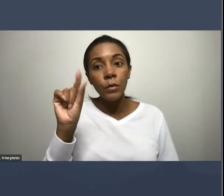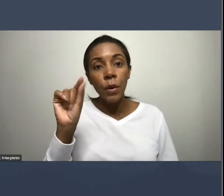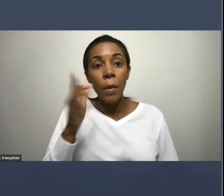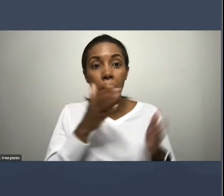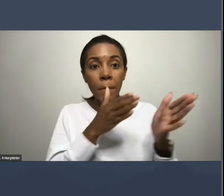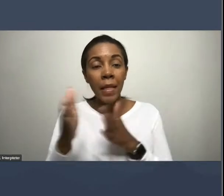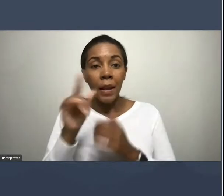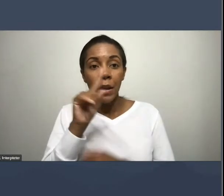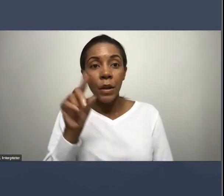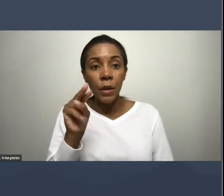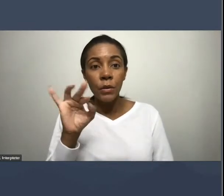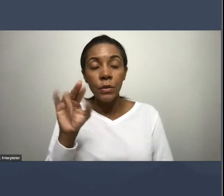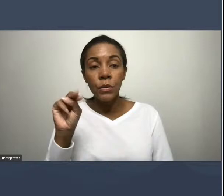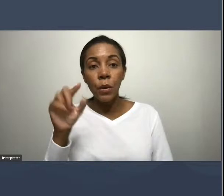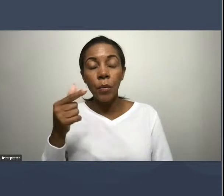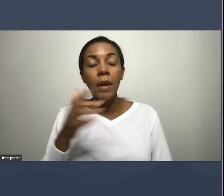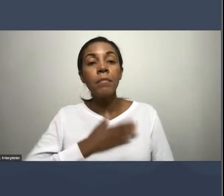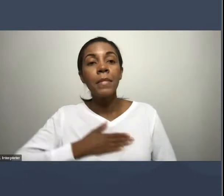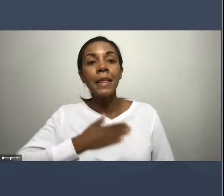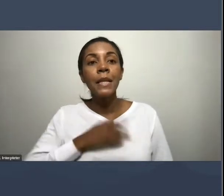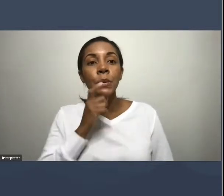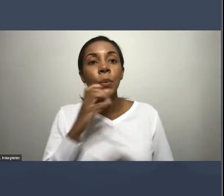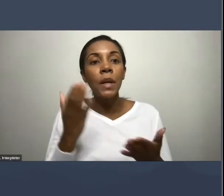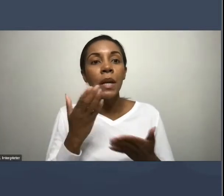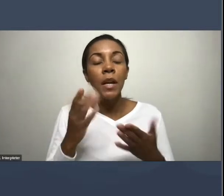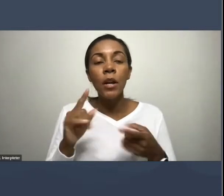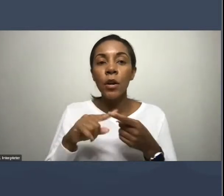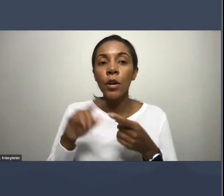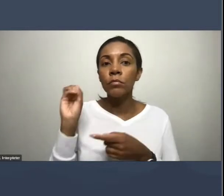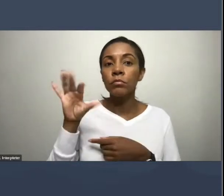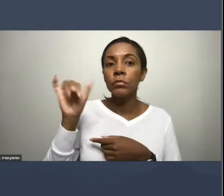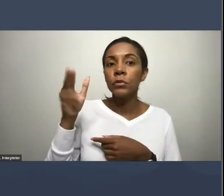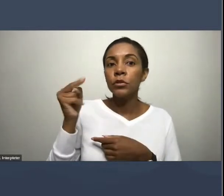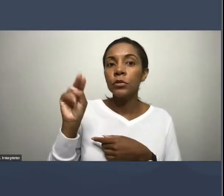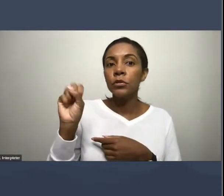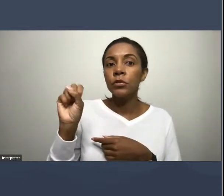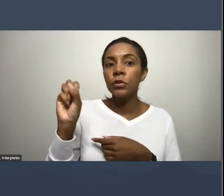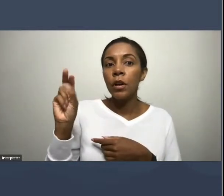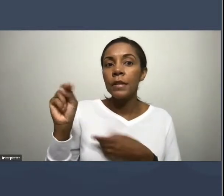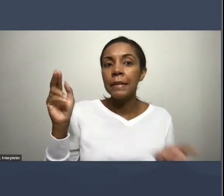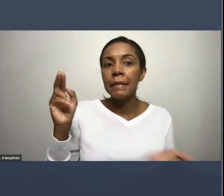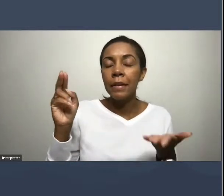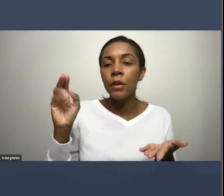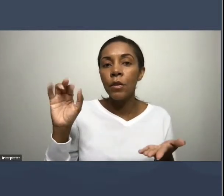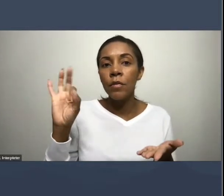and Zoning. Ms. Hayes, you please call the roll. Councilwoman Johnson. Councilman Ford.